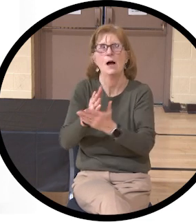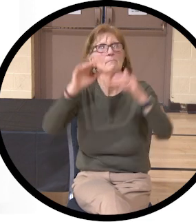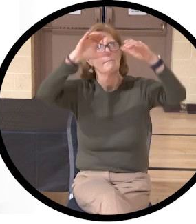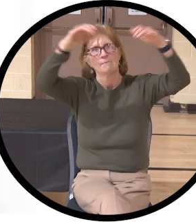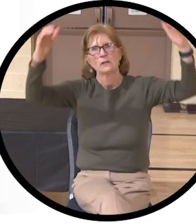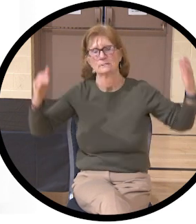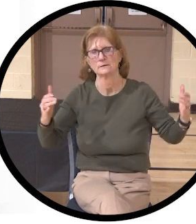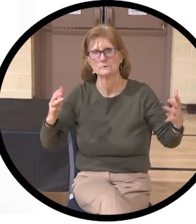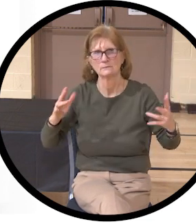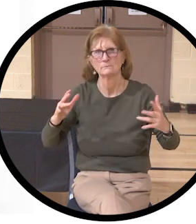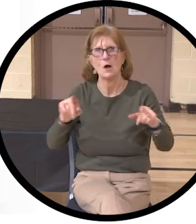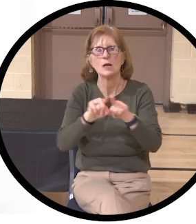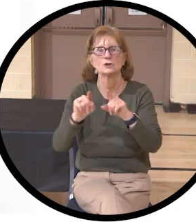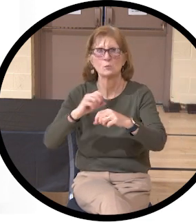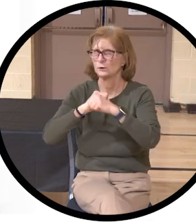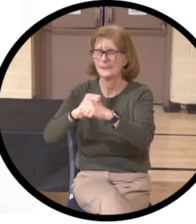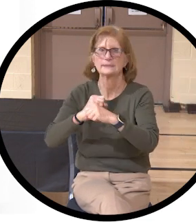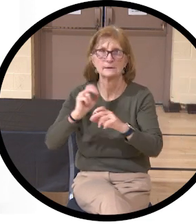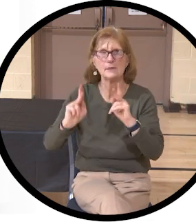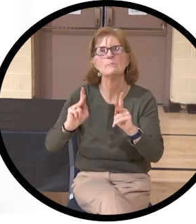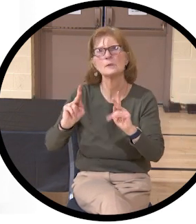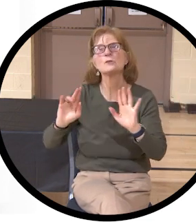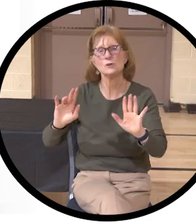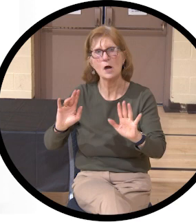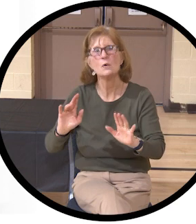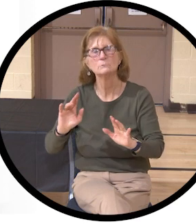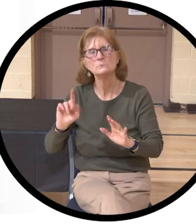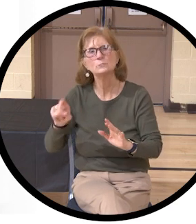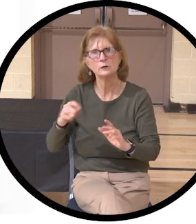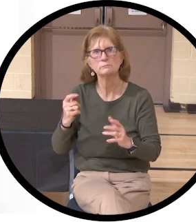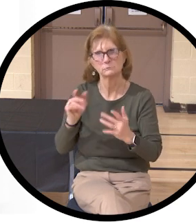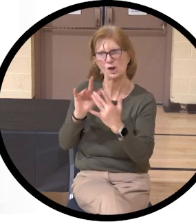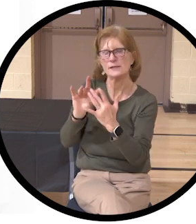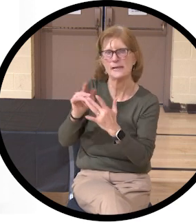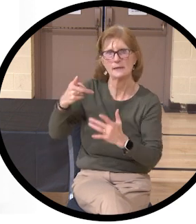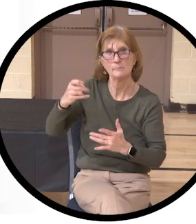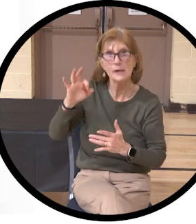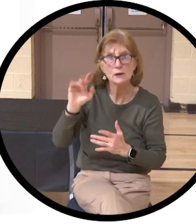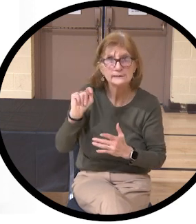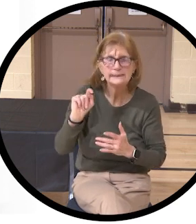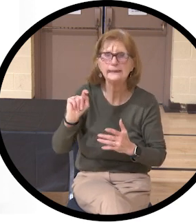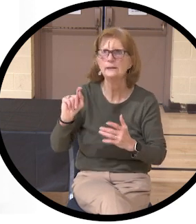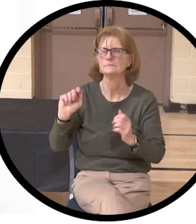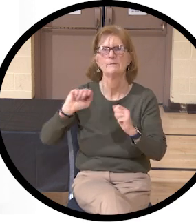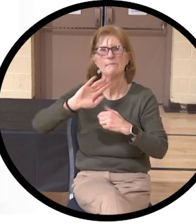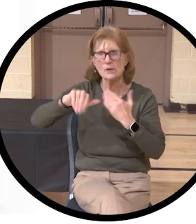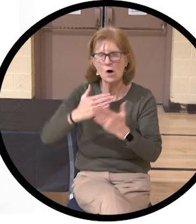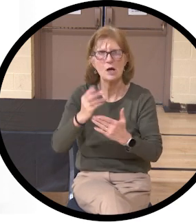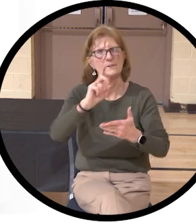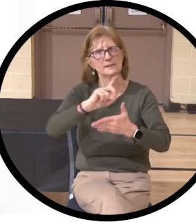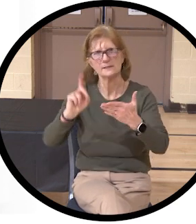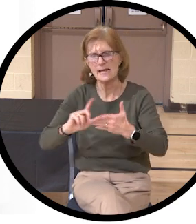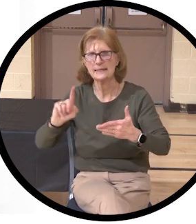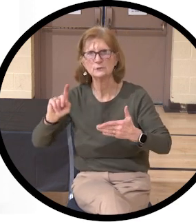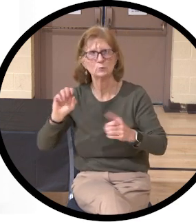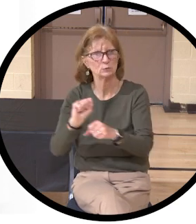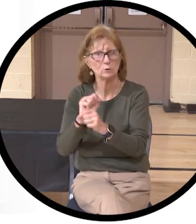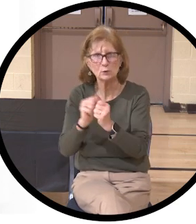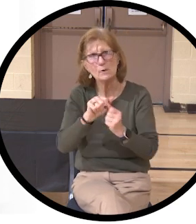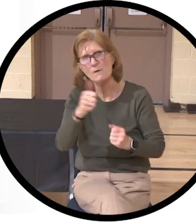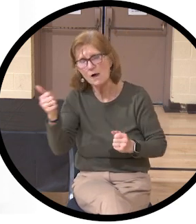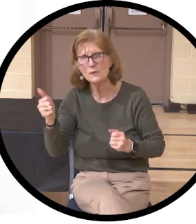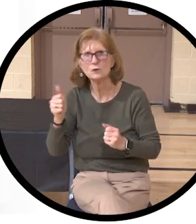from pulling to the curb. So we're going to work with PRT on all of these designs, but this is what we're proposing